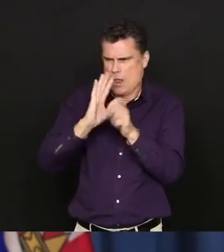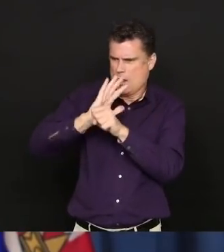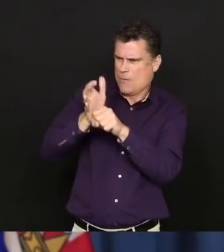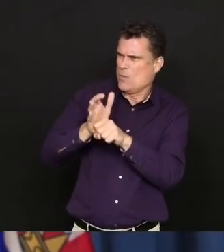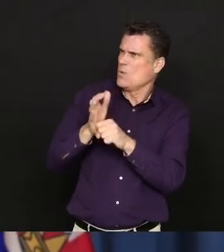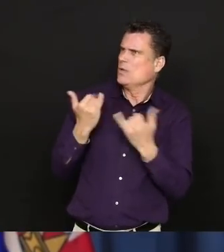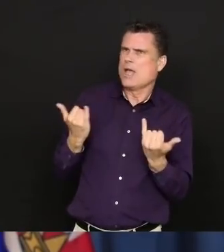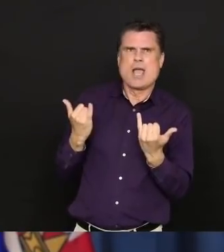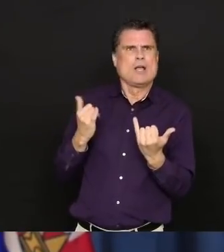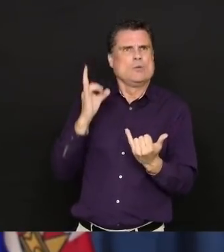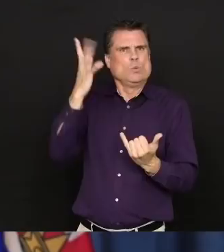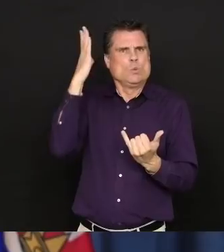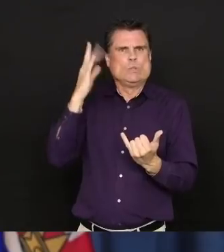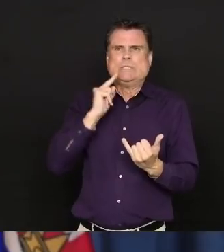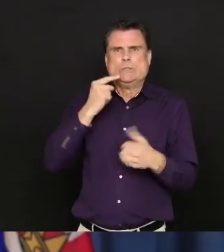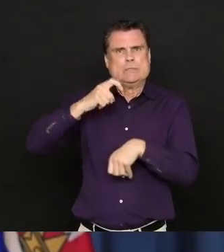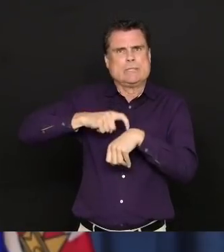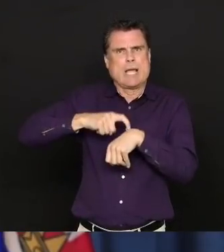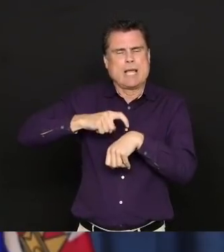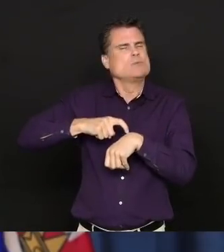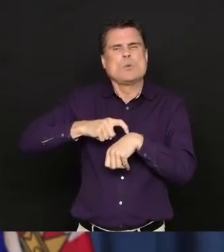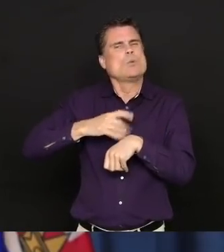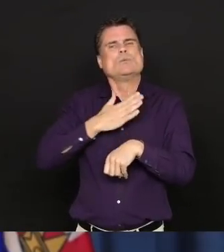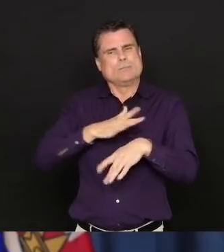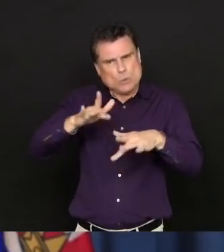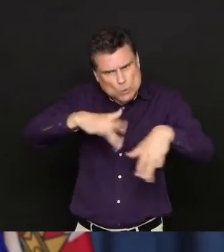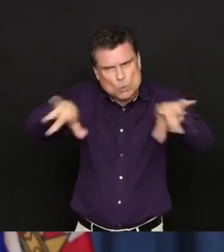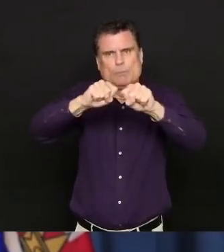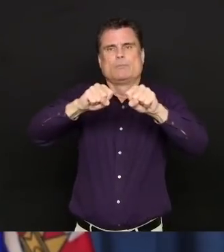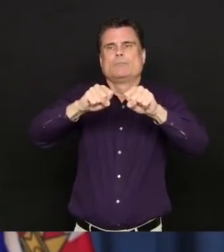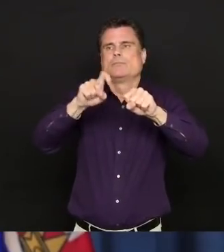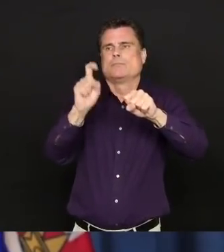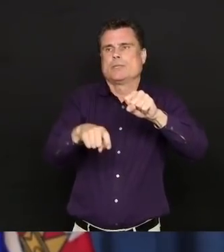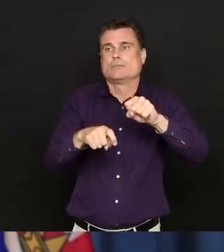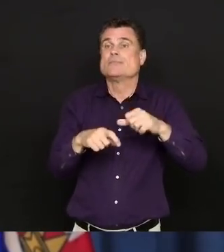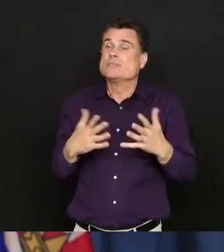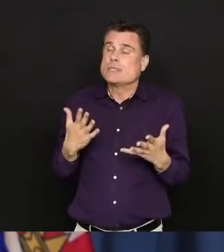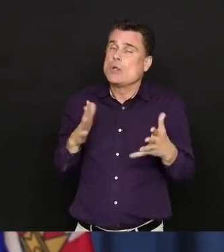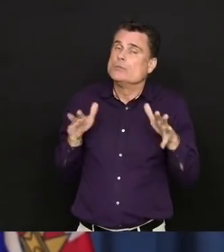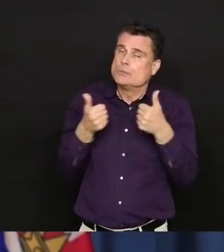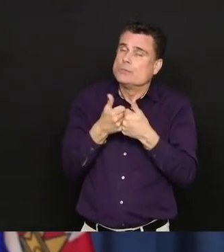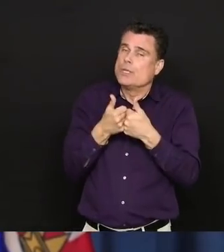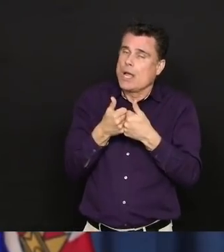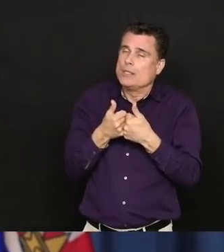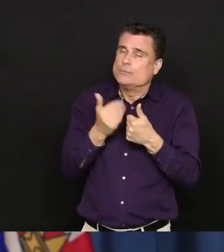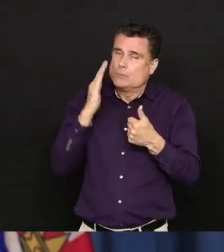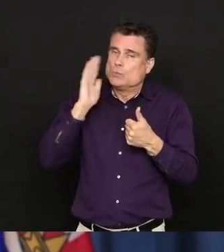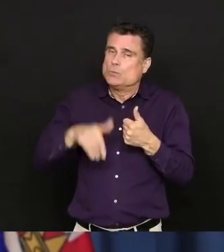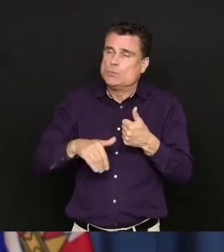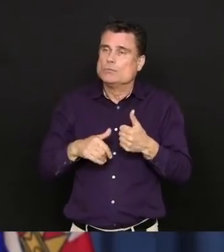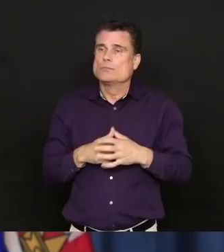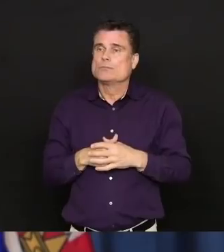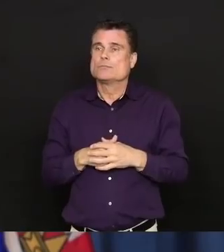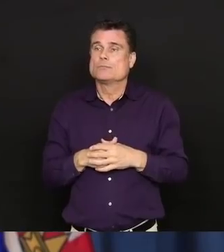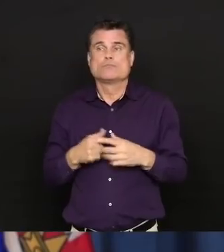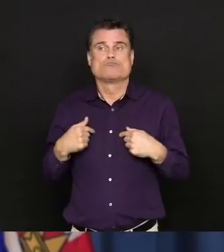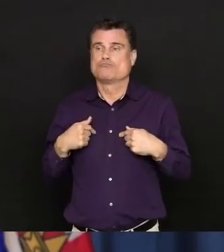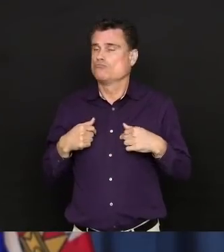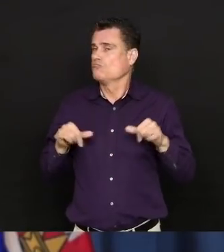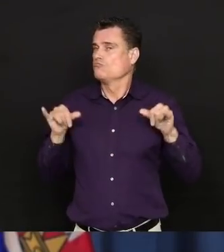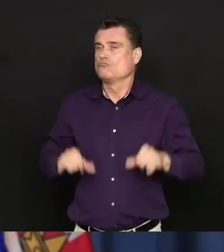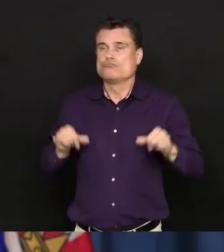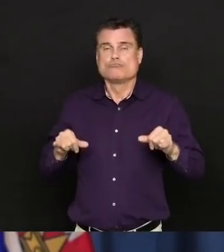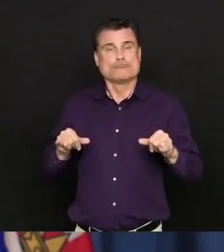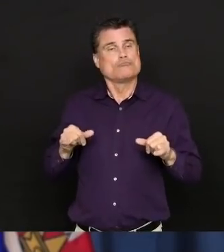through that with enforcement. So it's a challenge to deal with these things. I think it's absolutely the right decision to make parking free on behalf